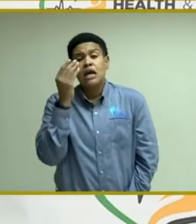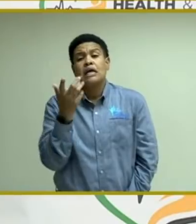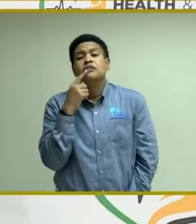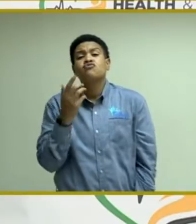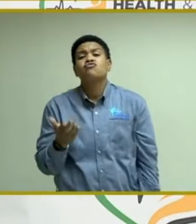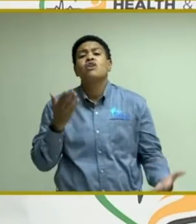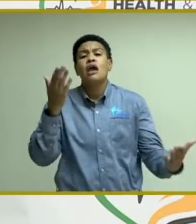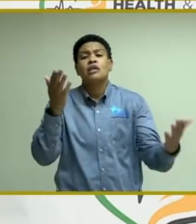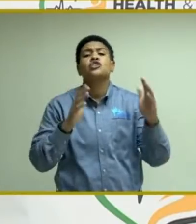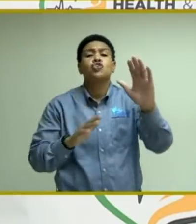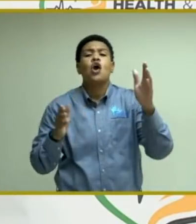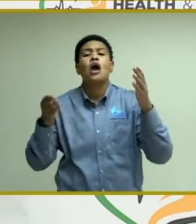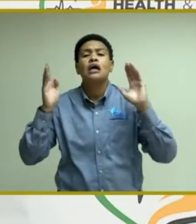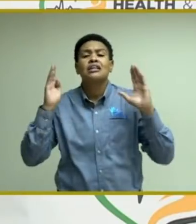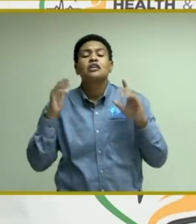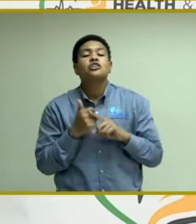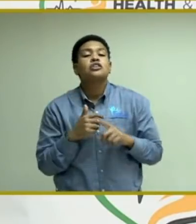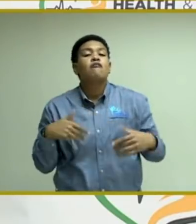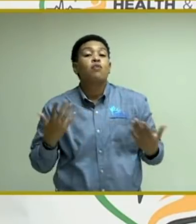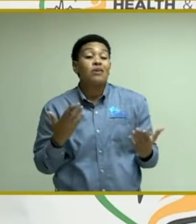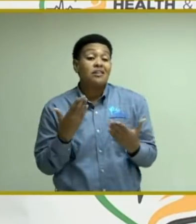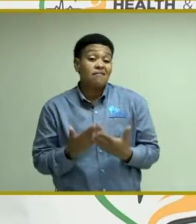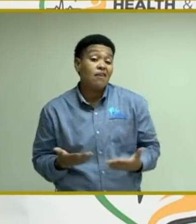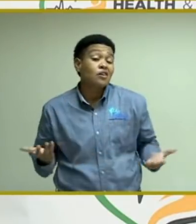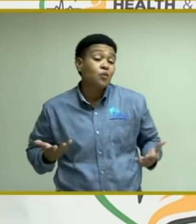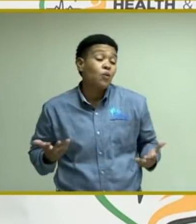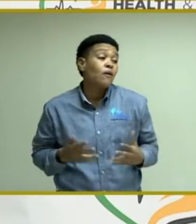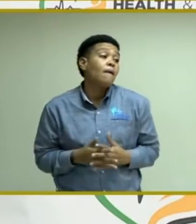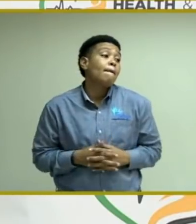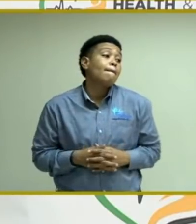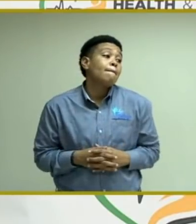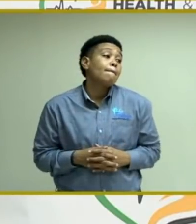raise your attention to the fact that the